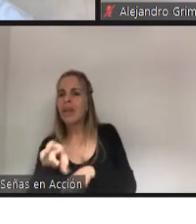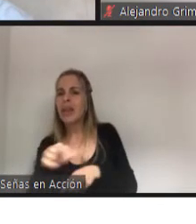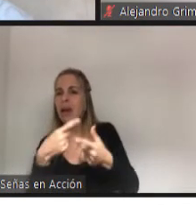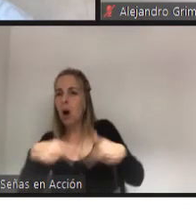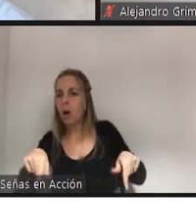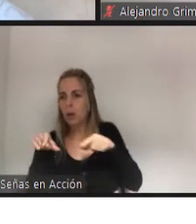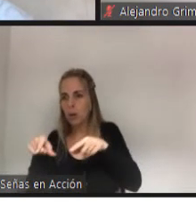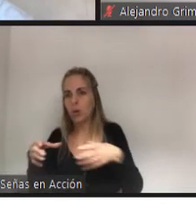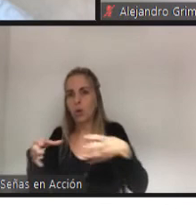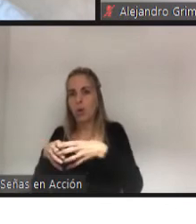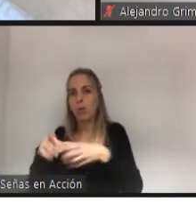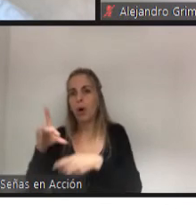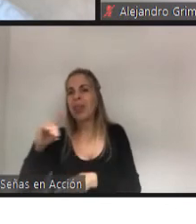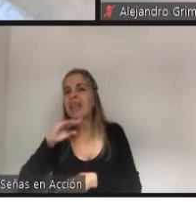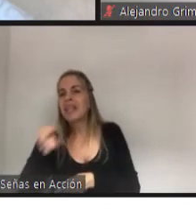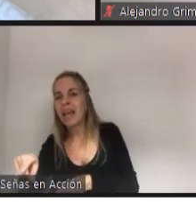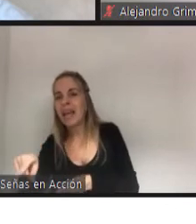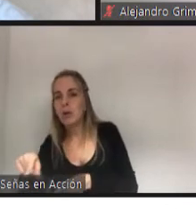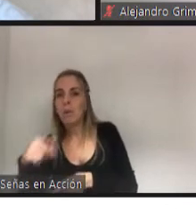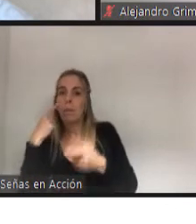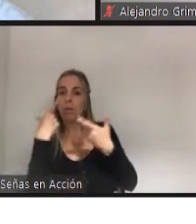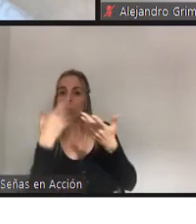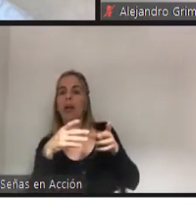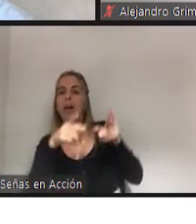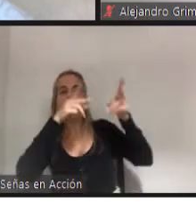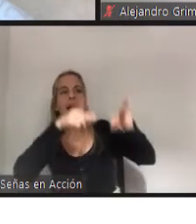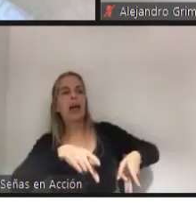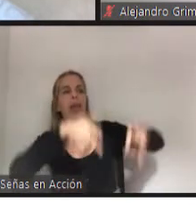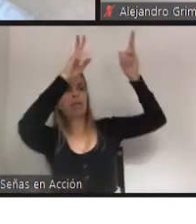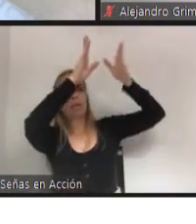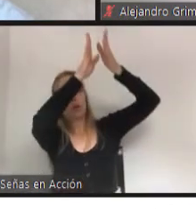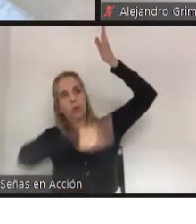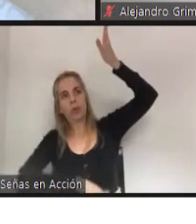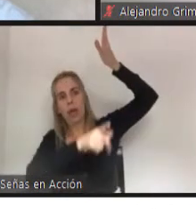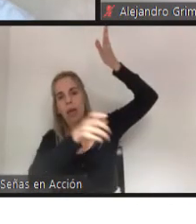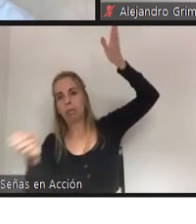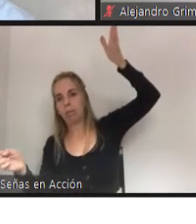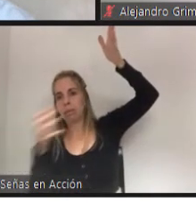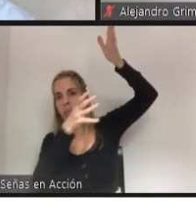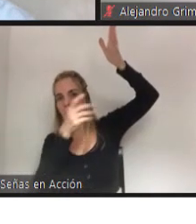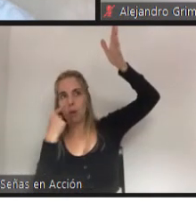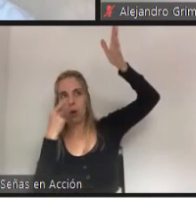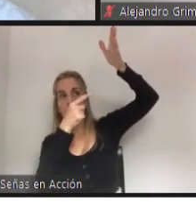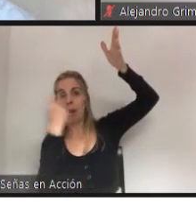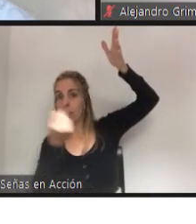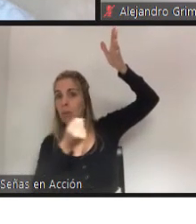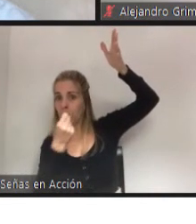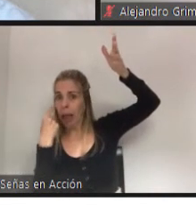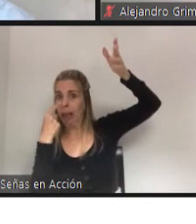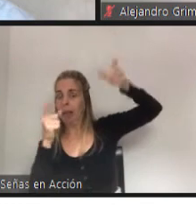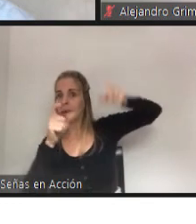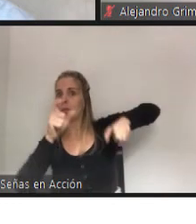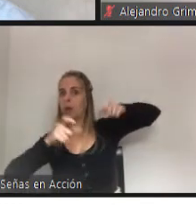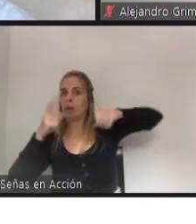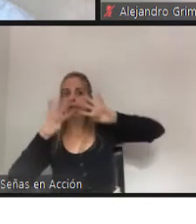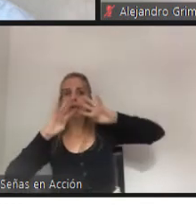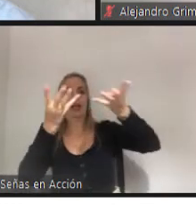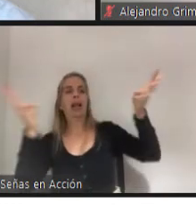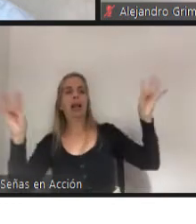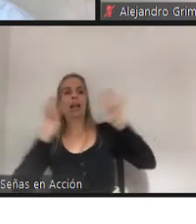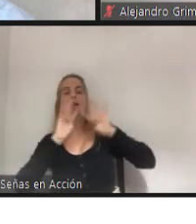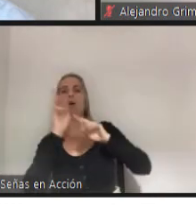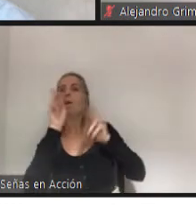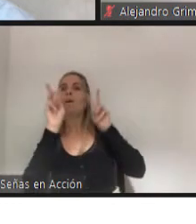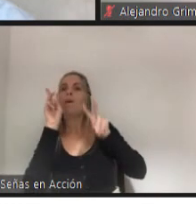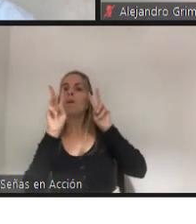became one of the groups that became one of the first views to talk about how important it was to